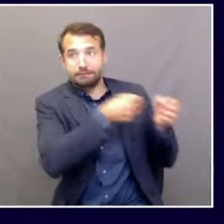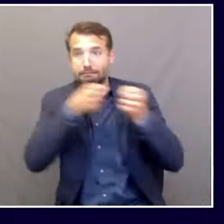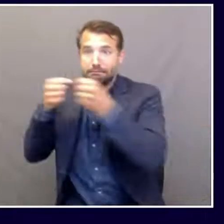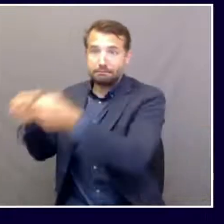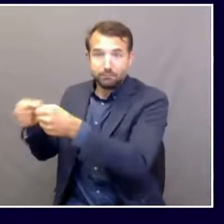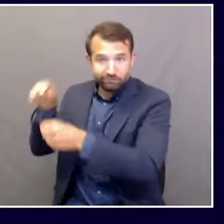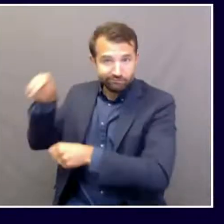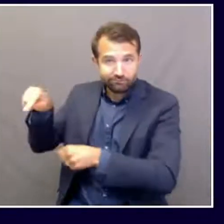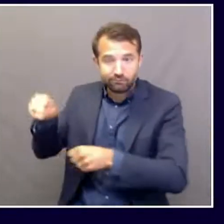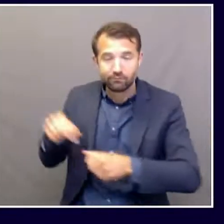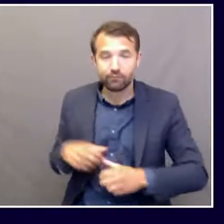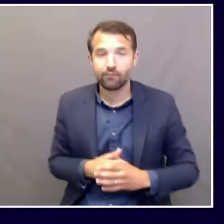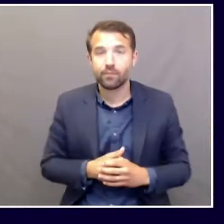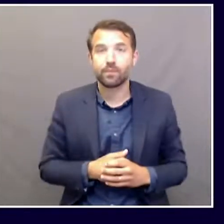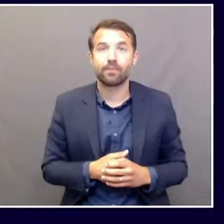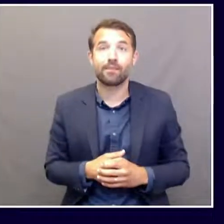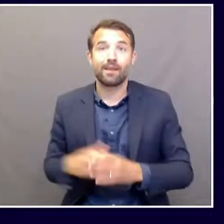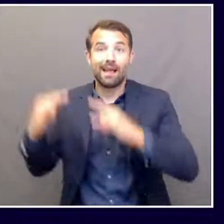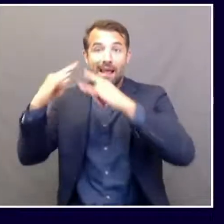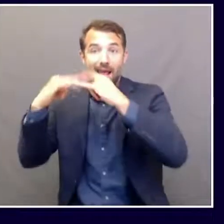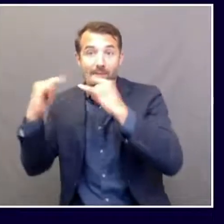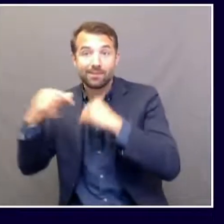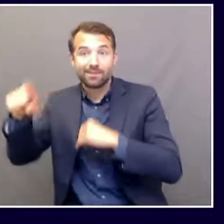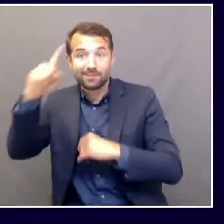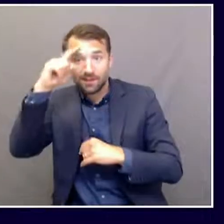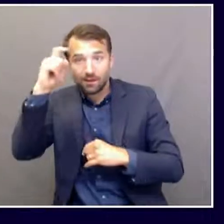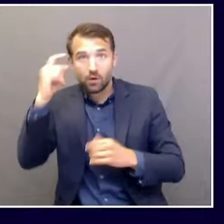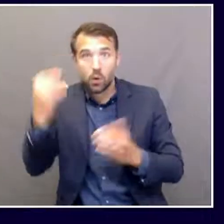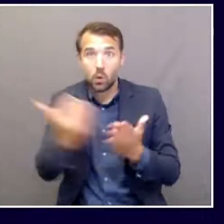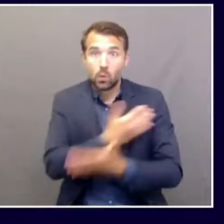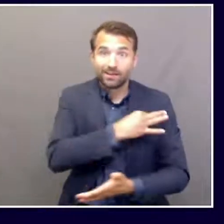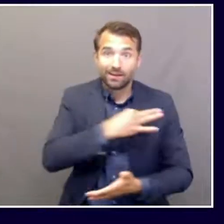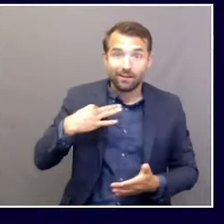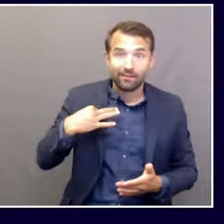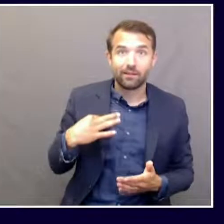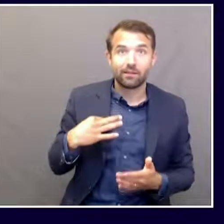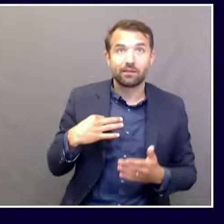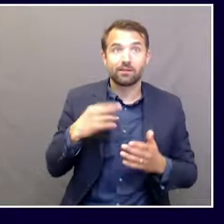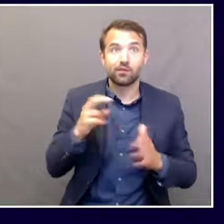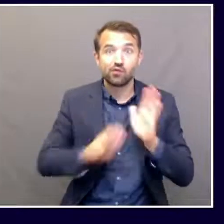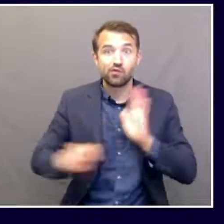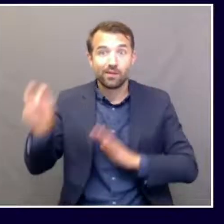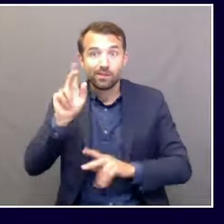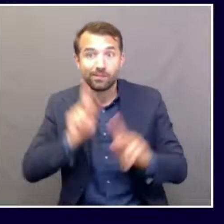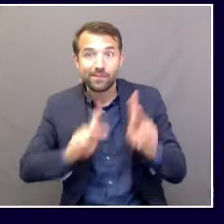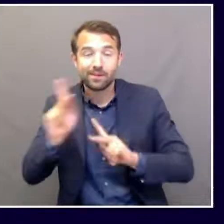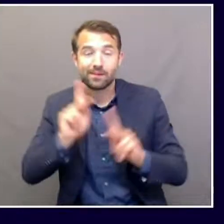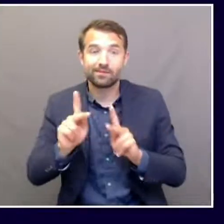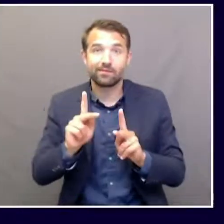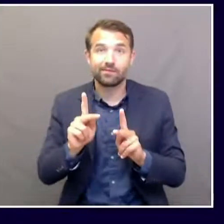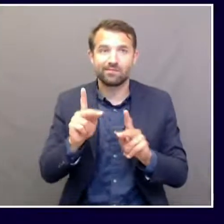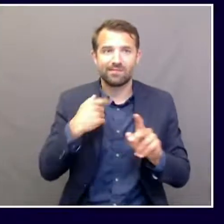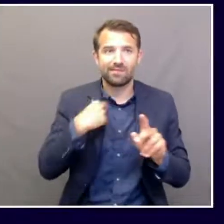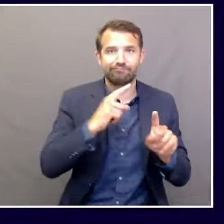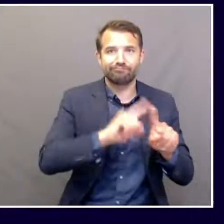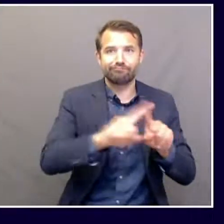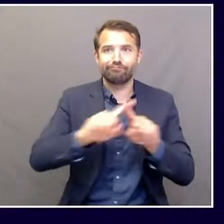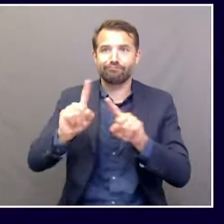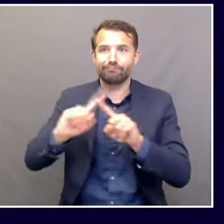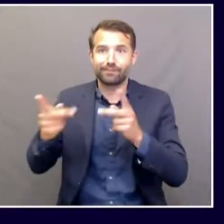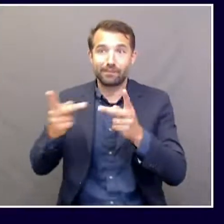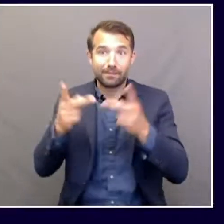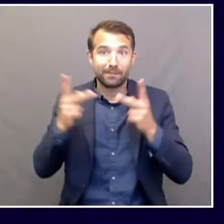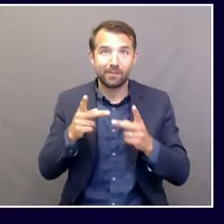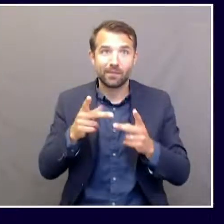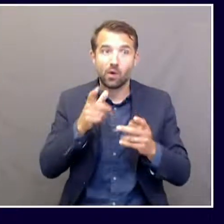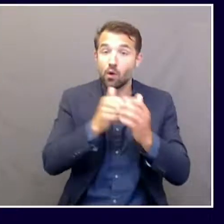this summer and new employees coming from different places to houses of worship that continue to be partners on the front